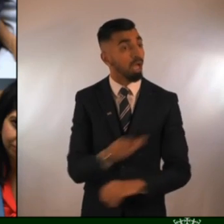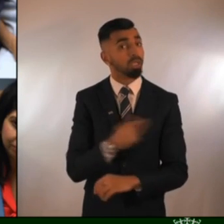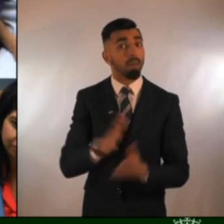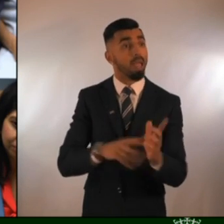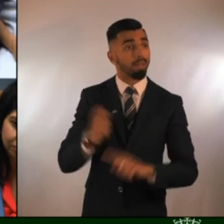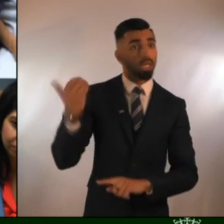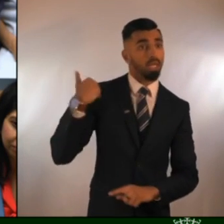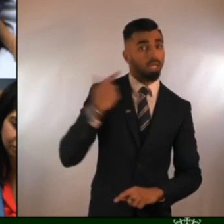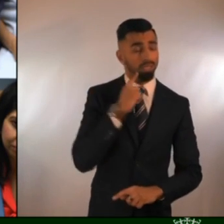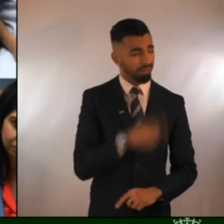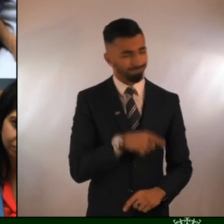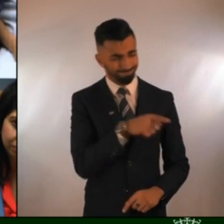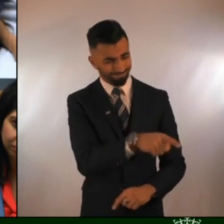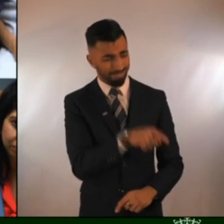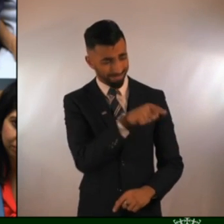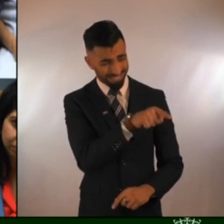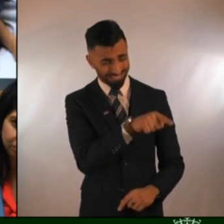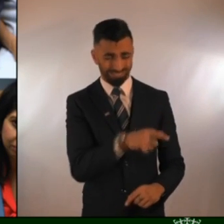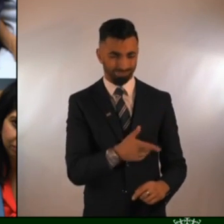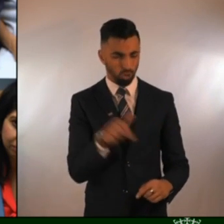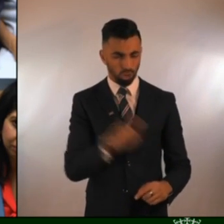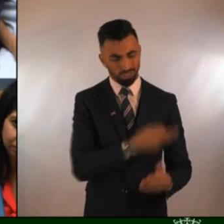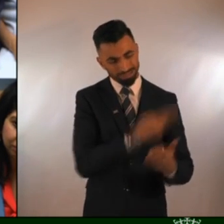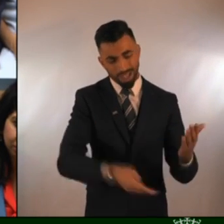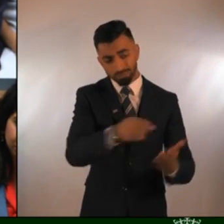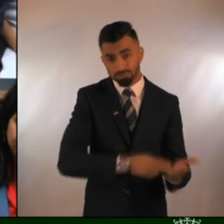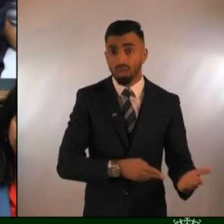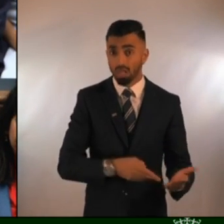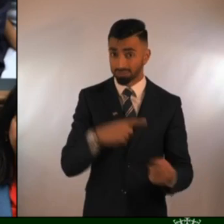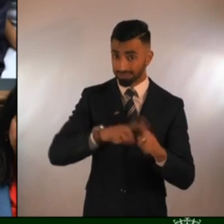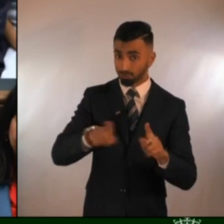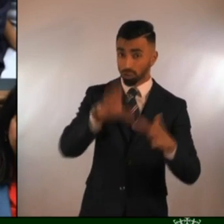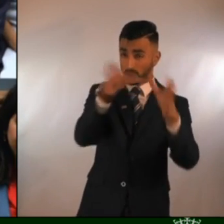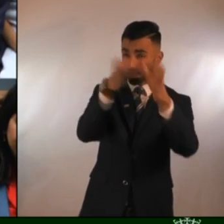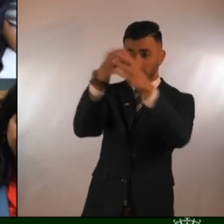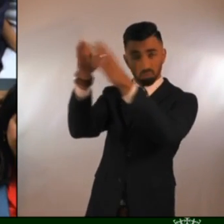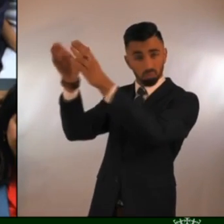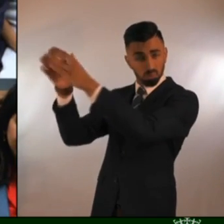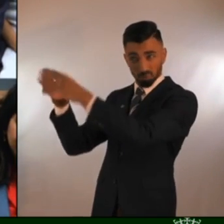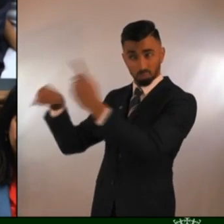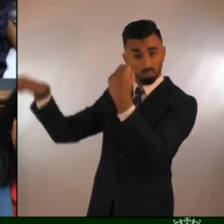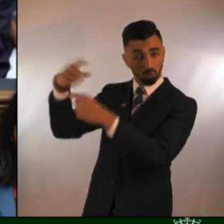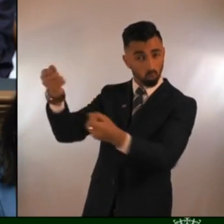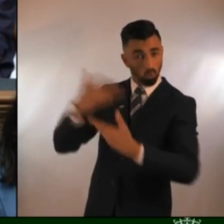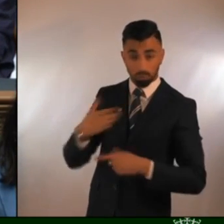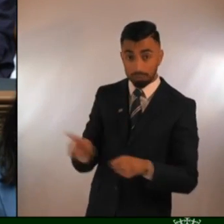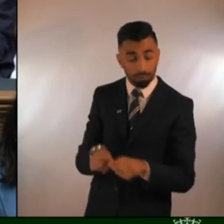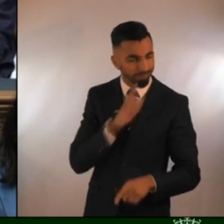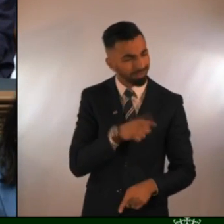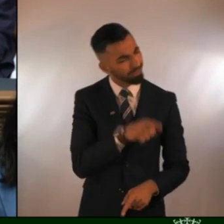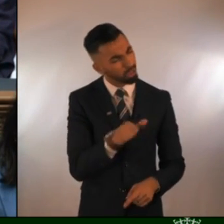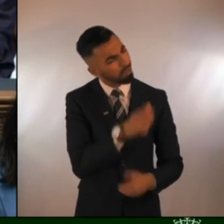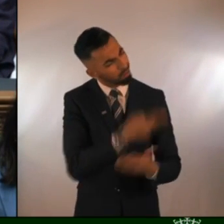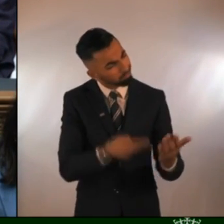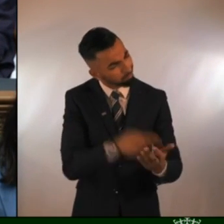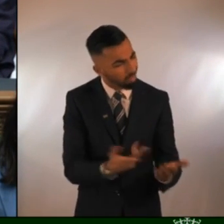The Institute of Fiscal Studies have criticised it. The Resolution Foundation called it the UK's worst tax break. And I'm